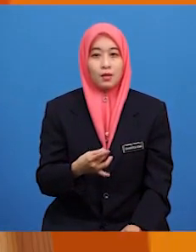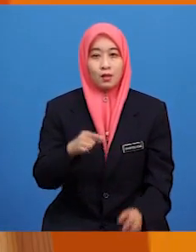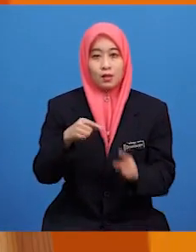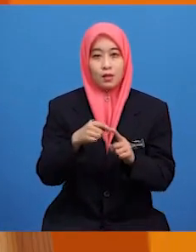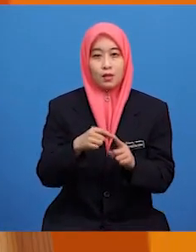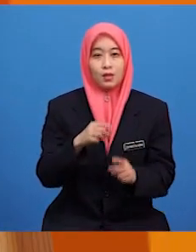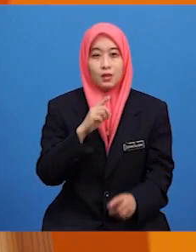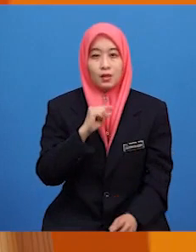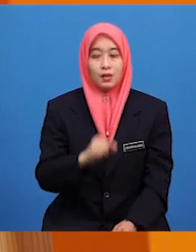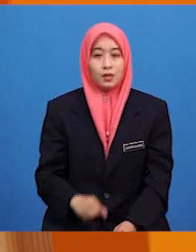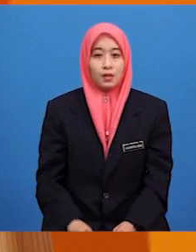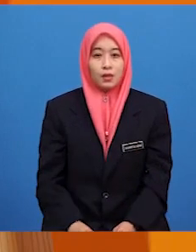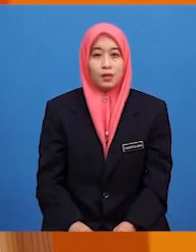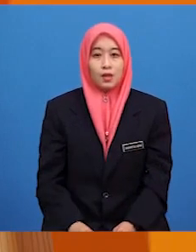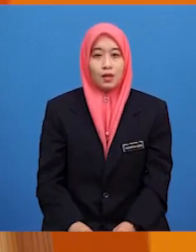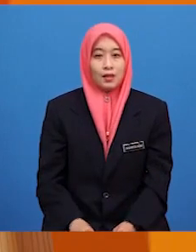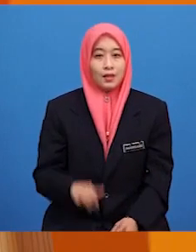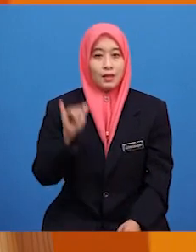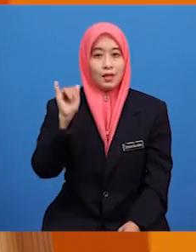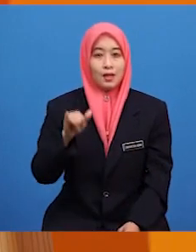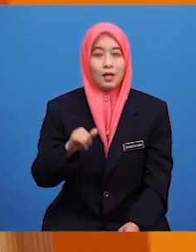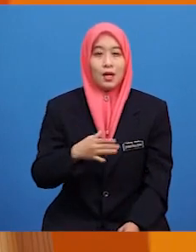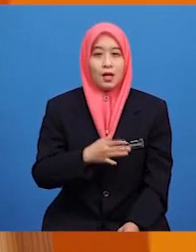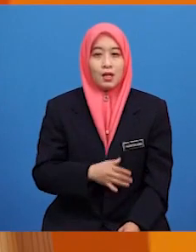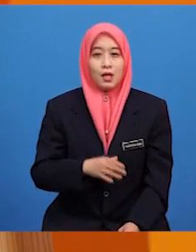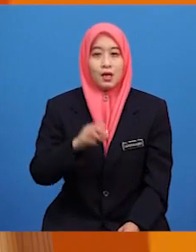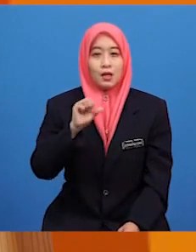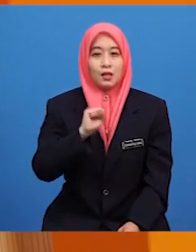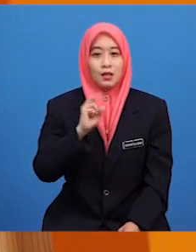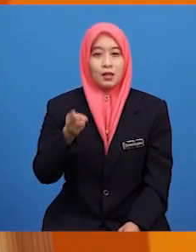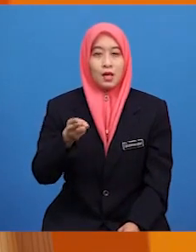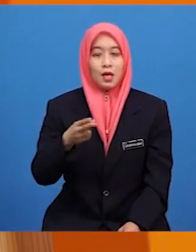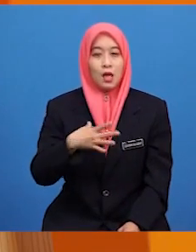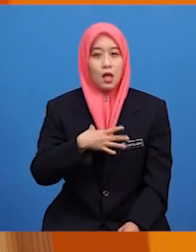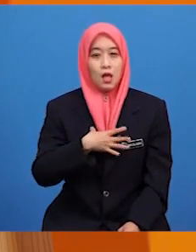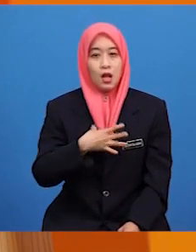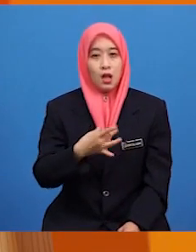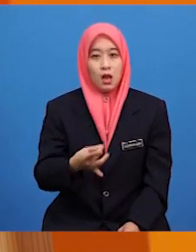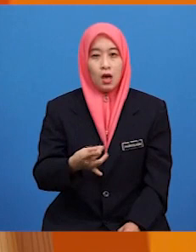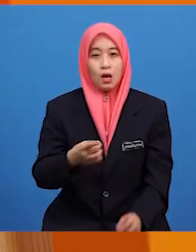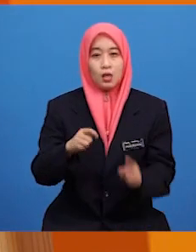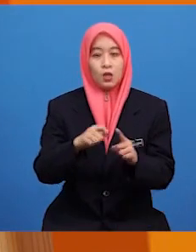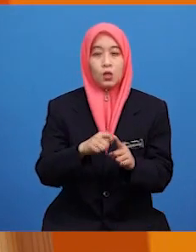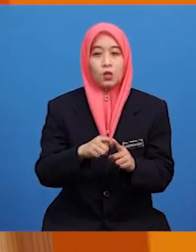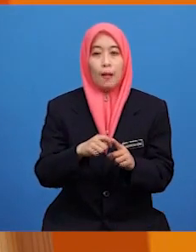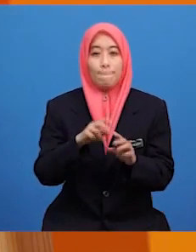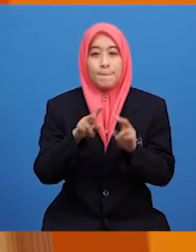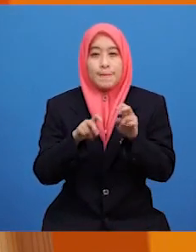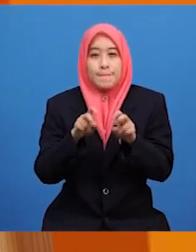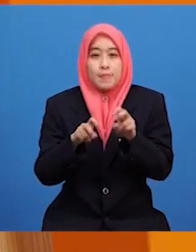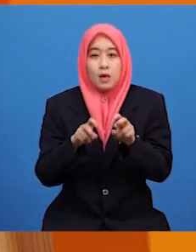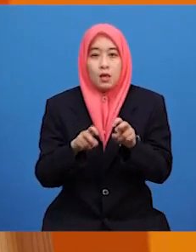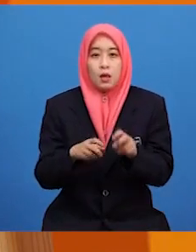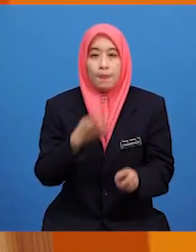Yes, indeed she does, Yolo. She loves to purr when she's angry, when she's sad, when she's